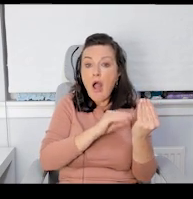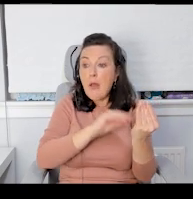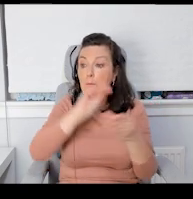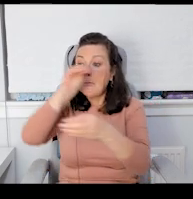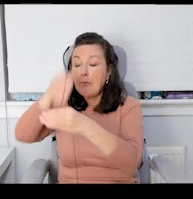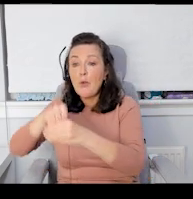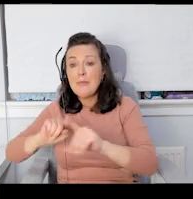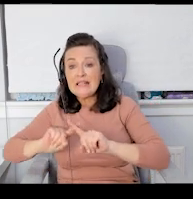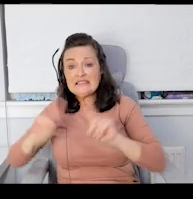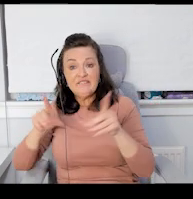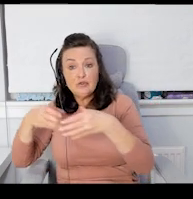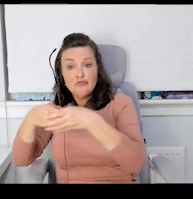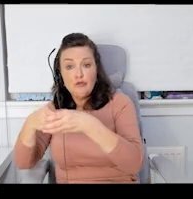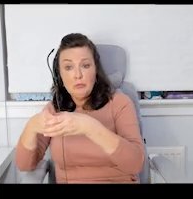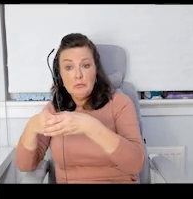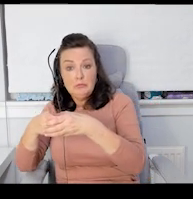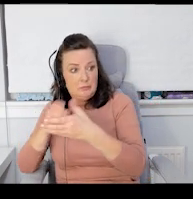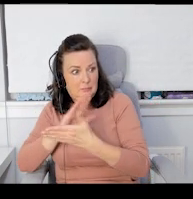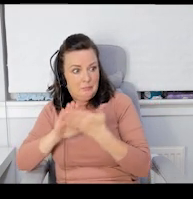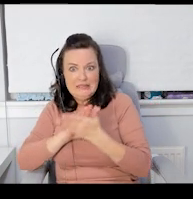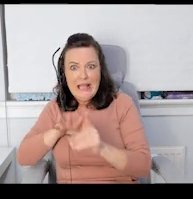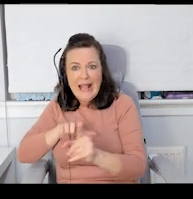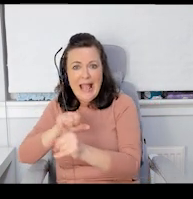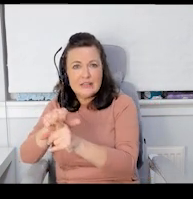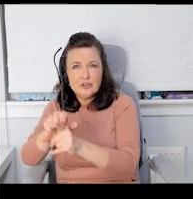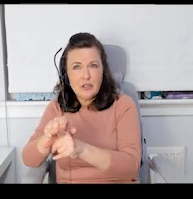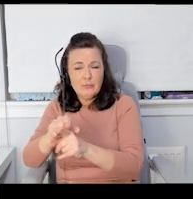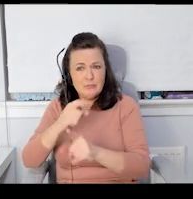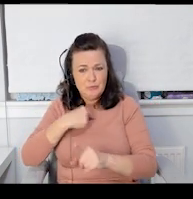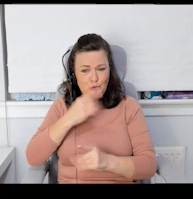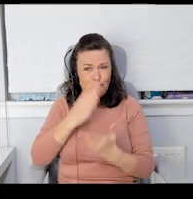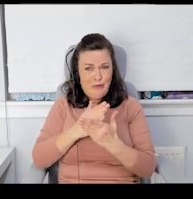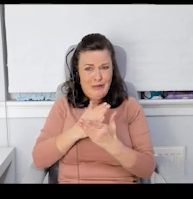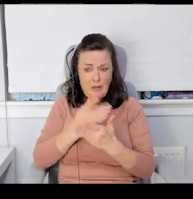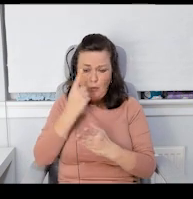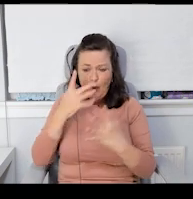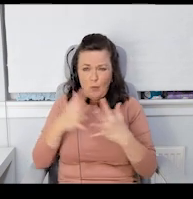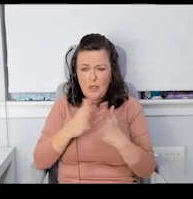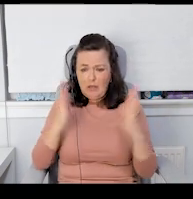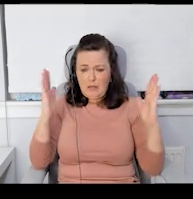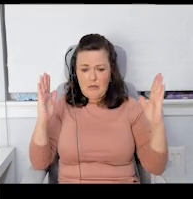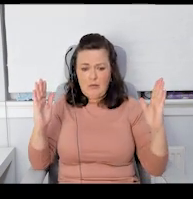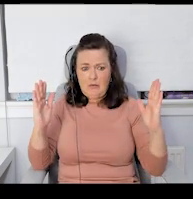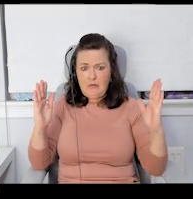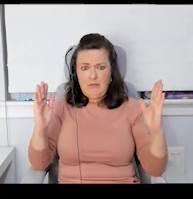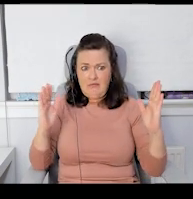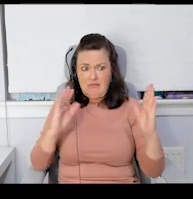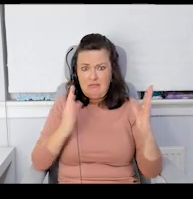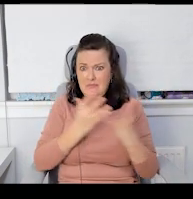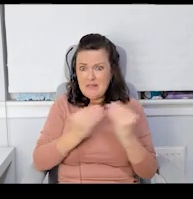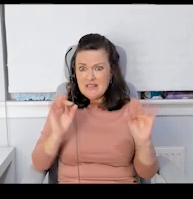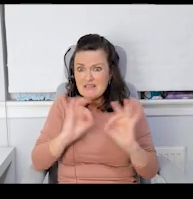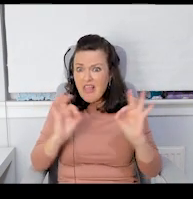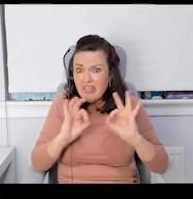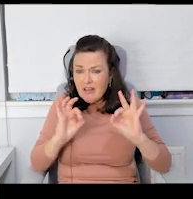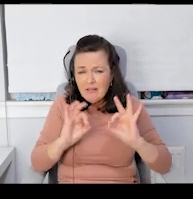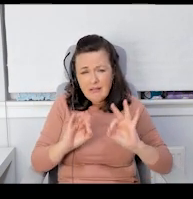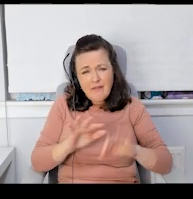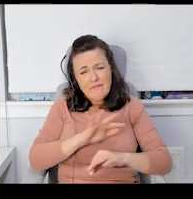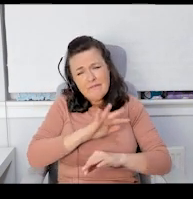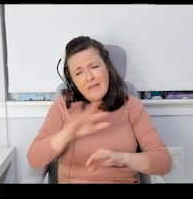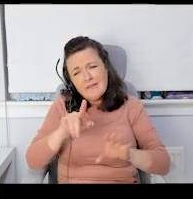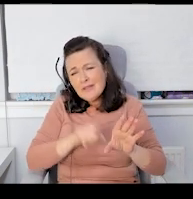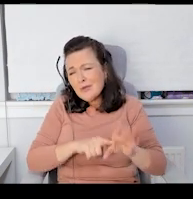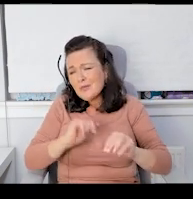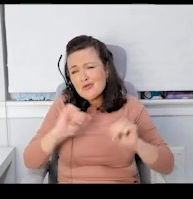And so there was actually no time being lost because I was actually making it up on a different day. And so my fifth year was amazing. So I would, you know, go in the